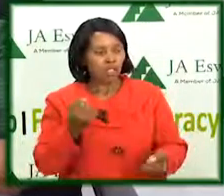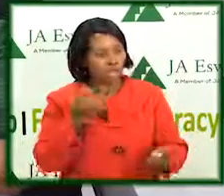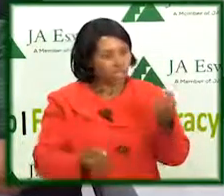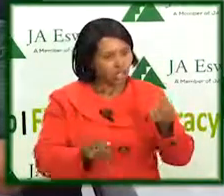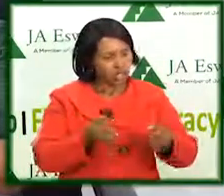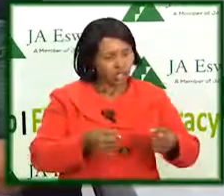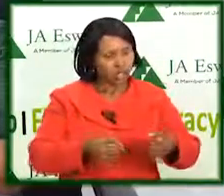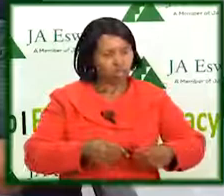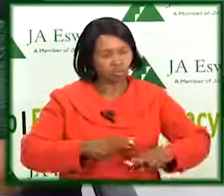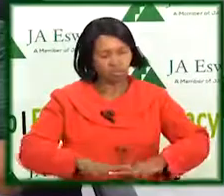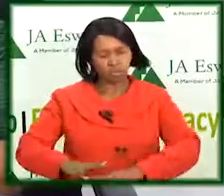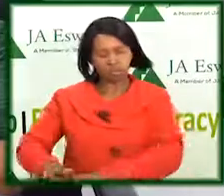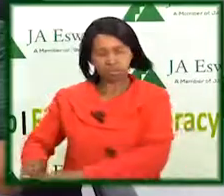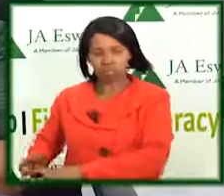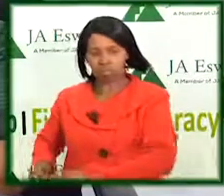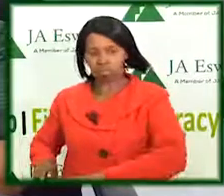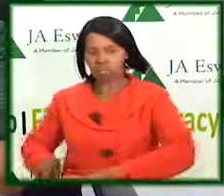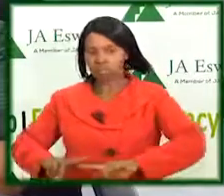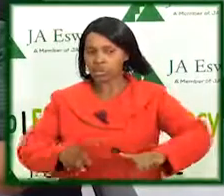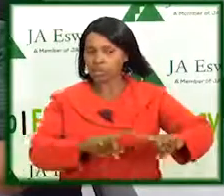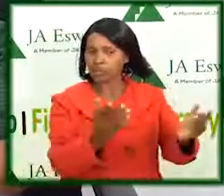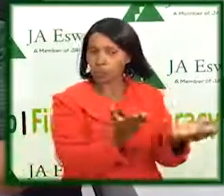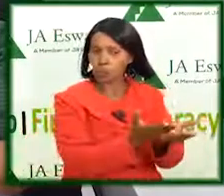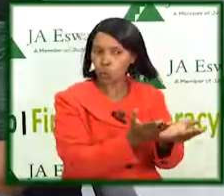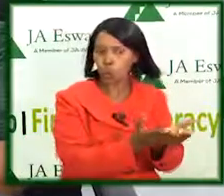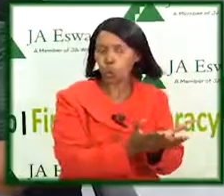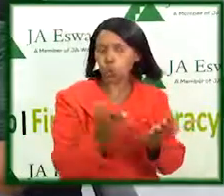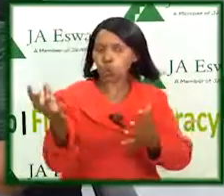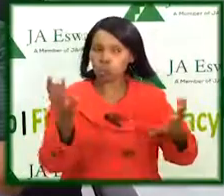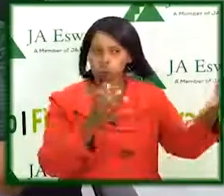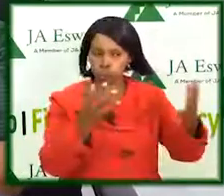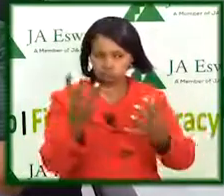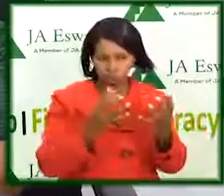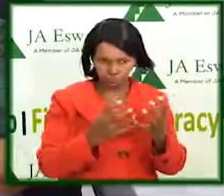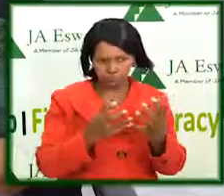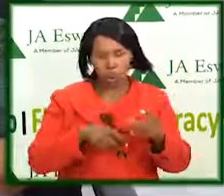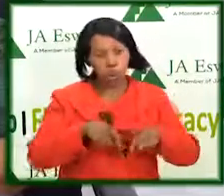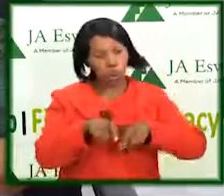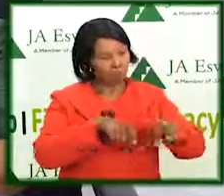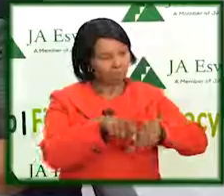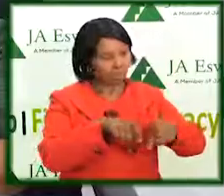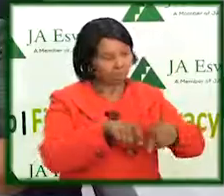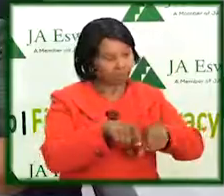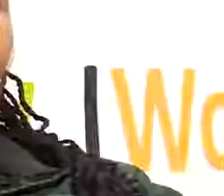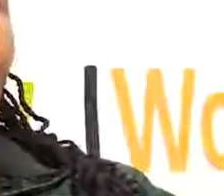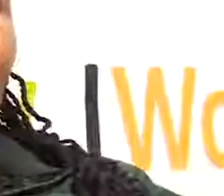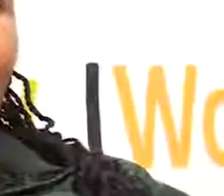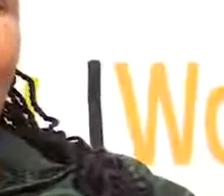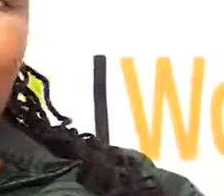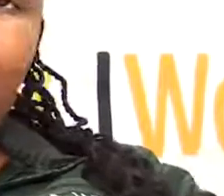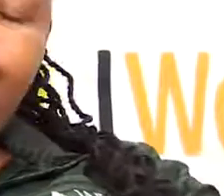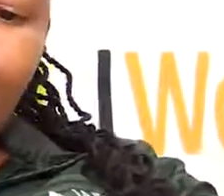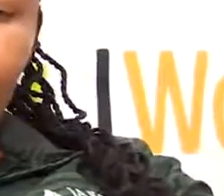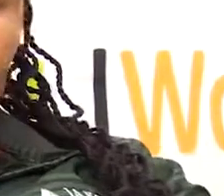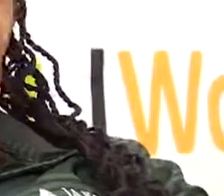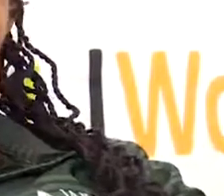level, and further the winning school will now compete at the Africa regional competition. So it's one of the documents